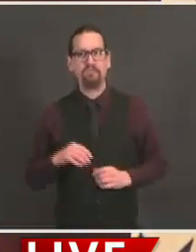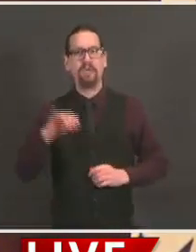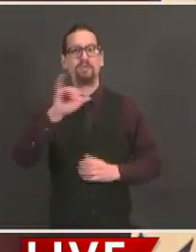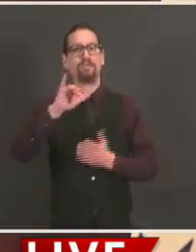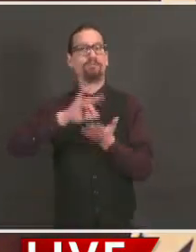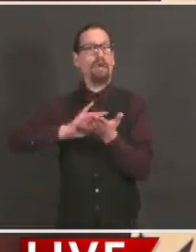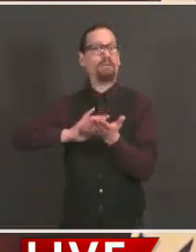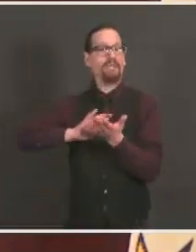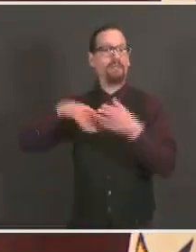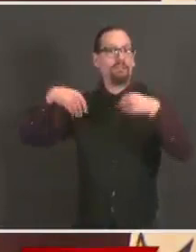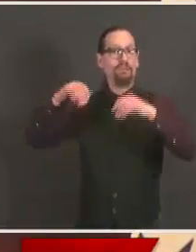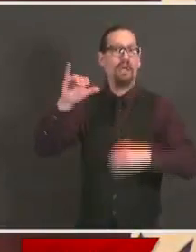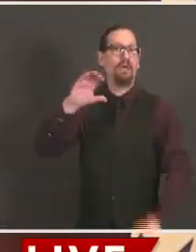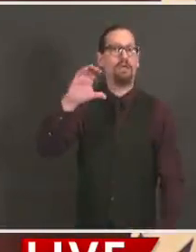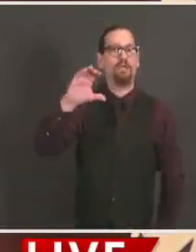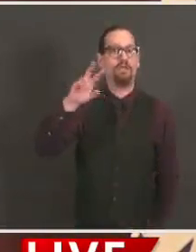testing.